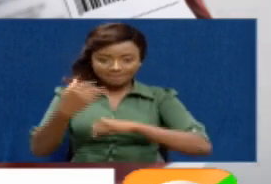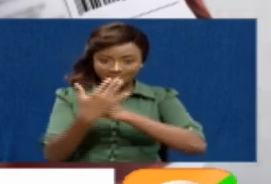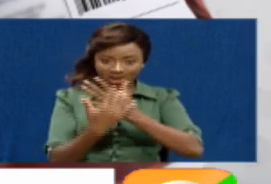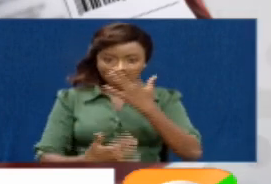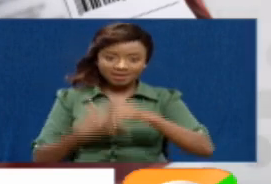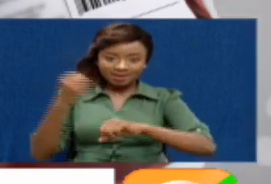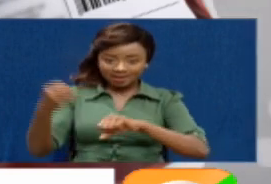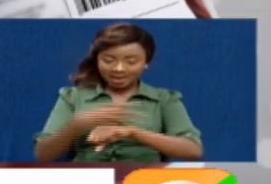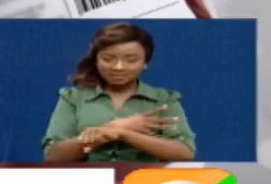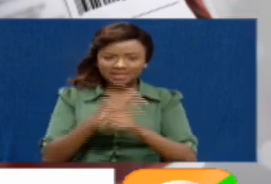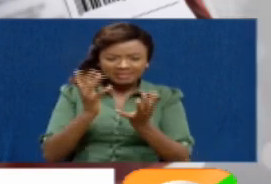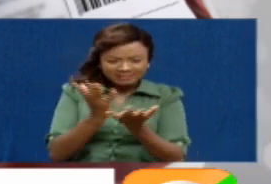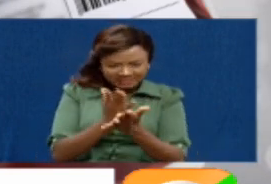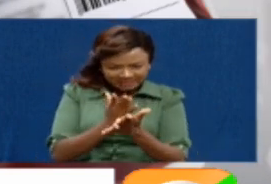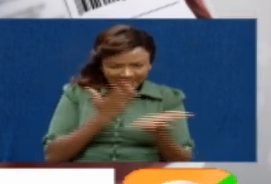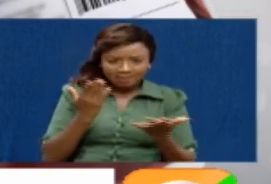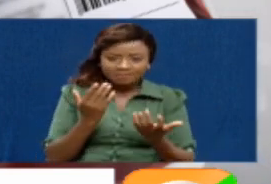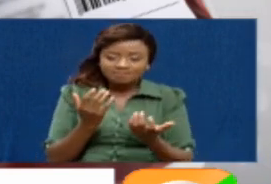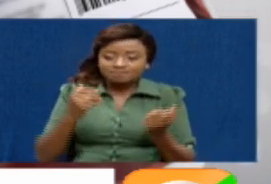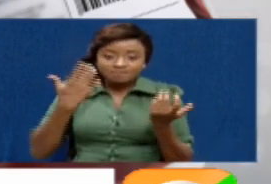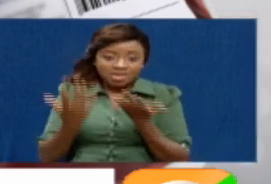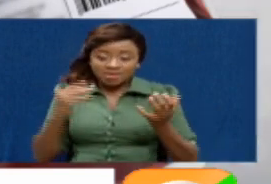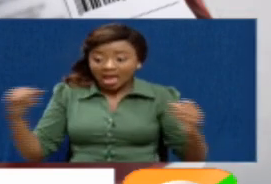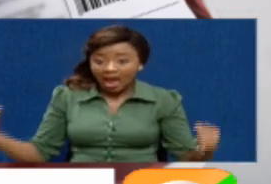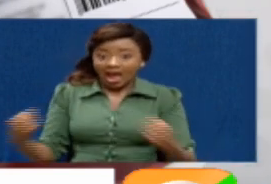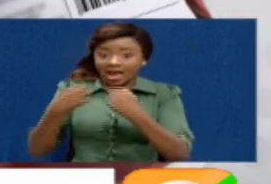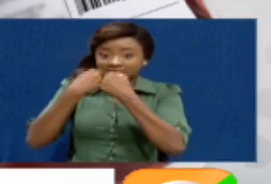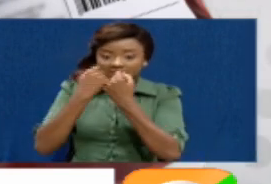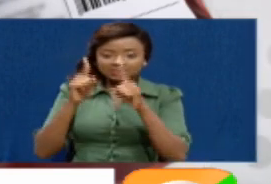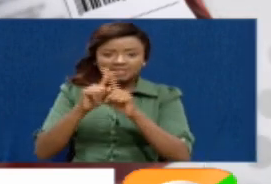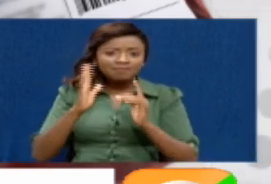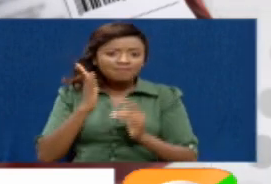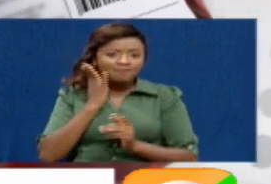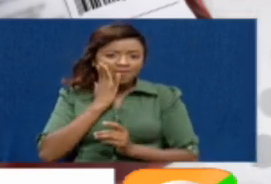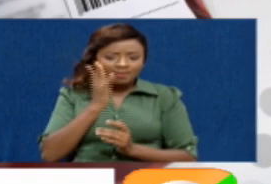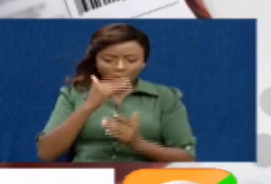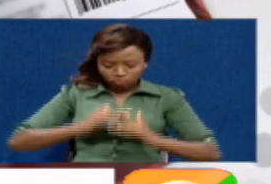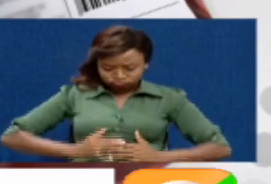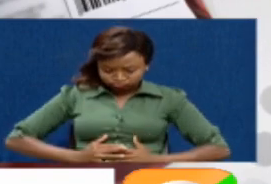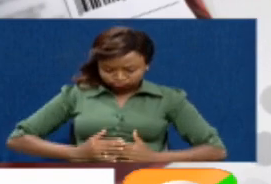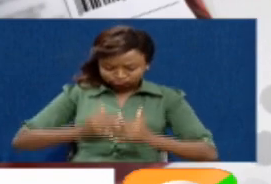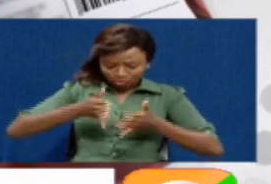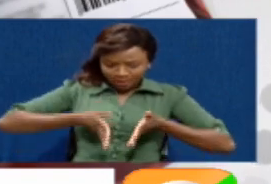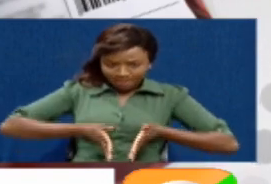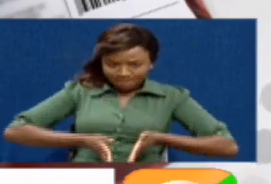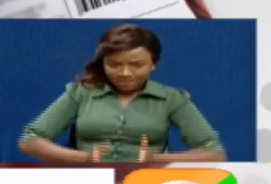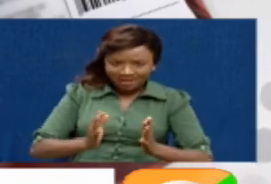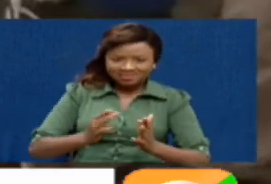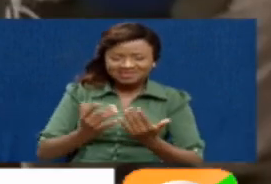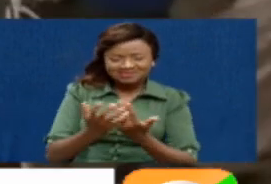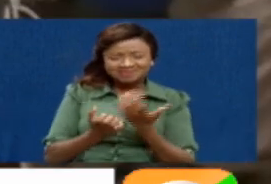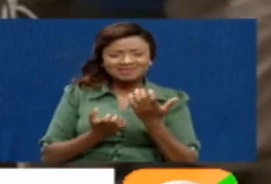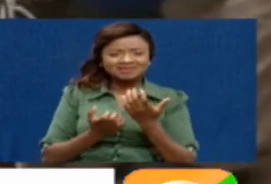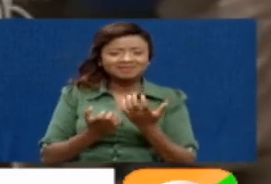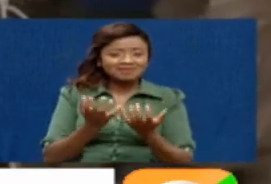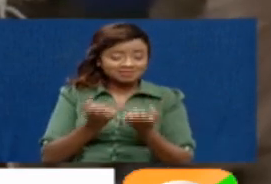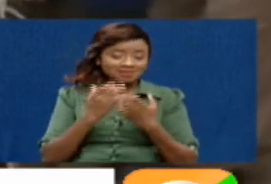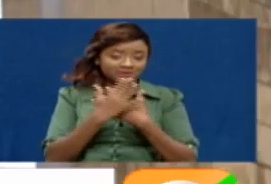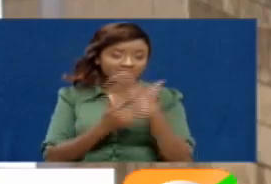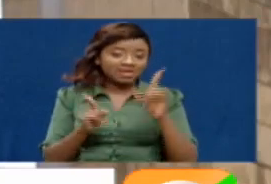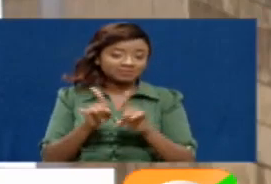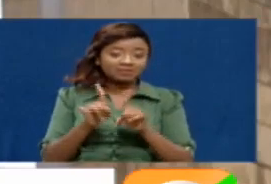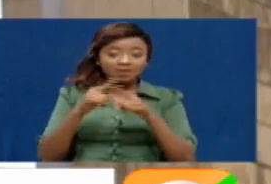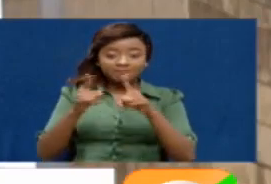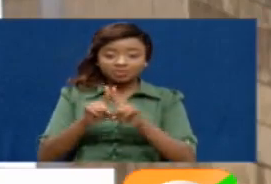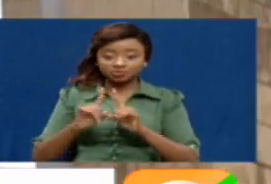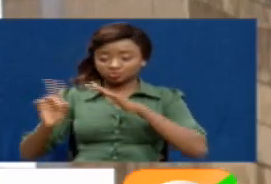emergency need for blood transfusion are accident victims and mothers that develop complications during pregnancy. The Ministry of Health